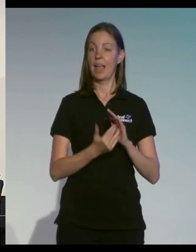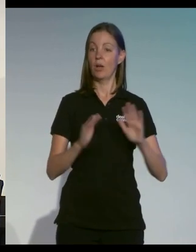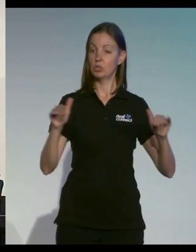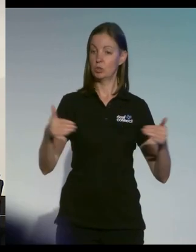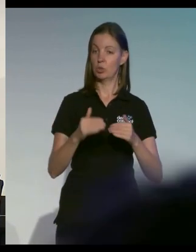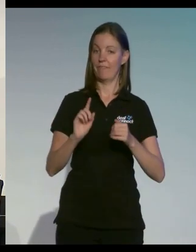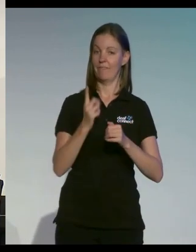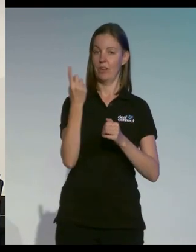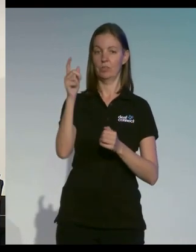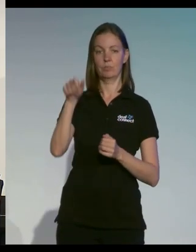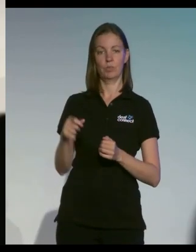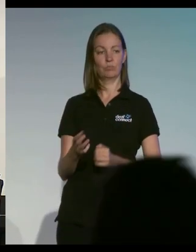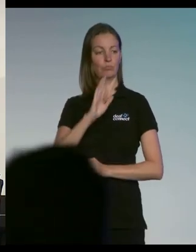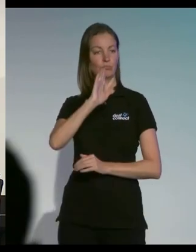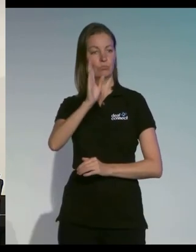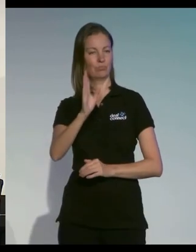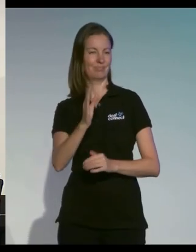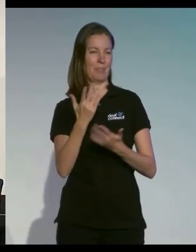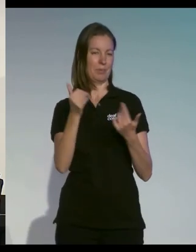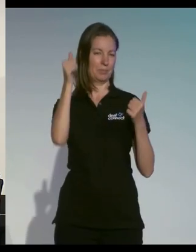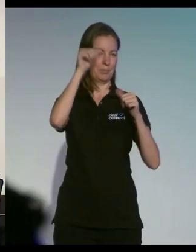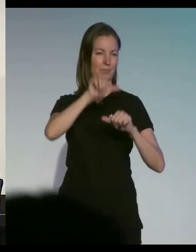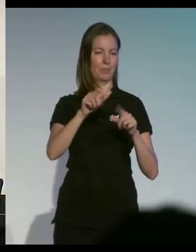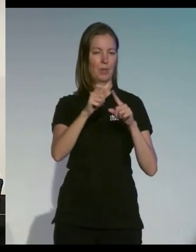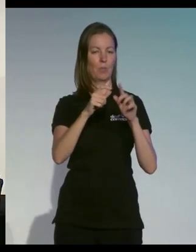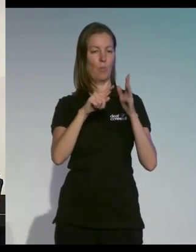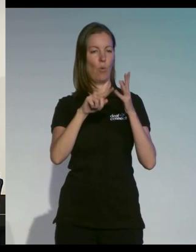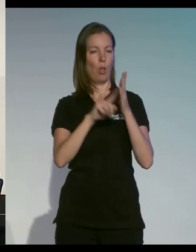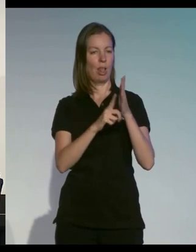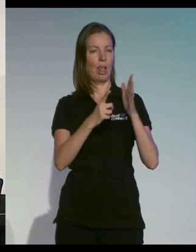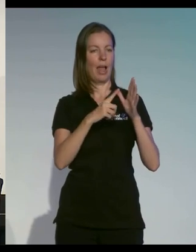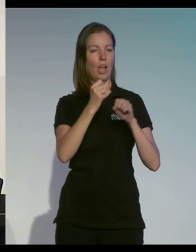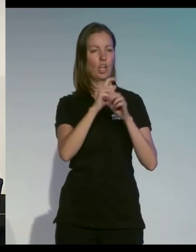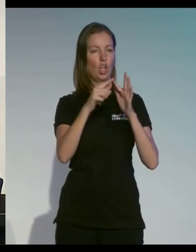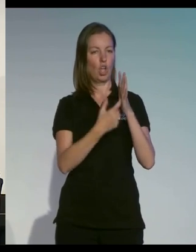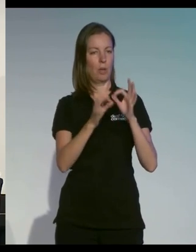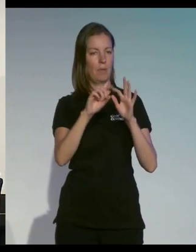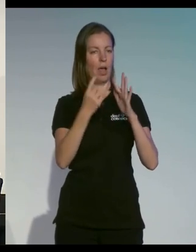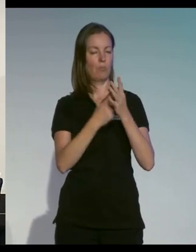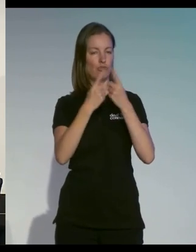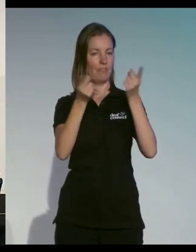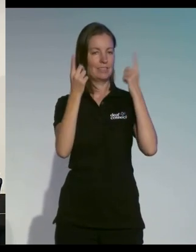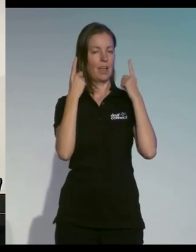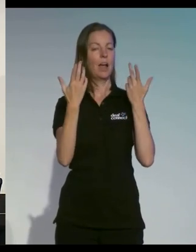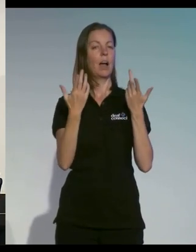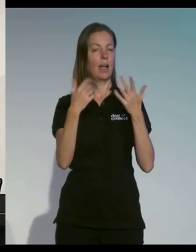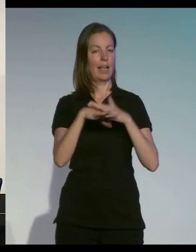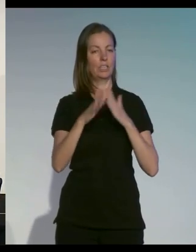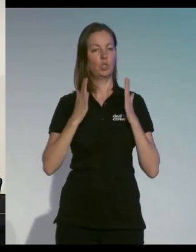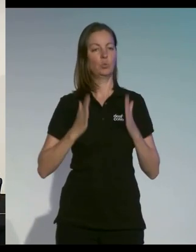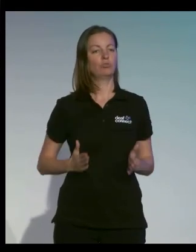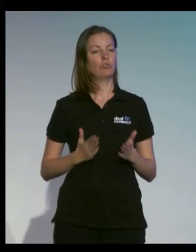our first speaker, who's probably well known to many of you, Professor Paula Gerber. She is a leading academic in human